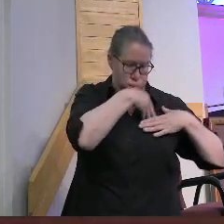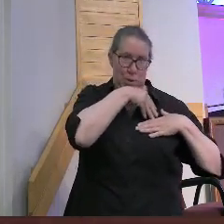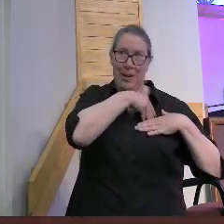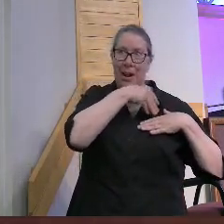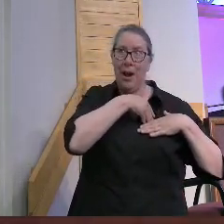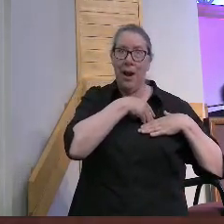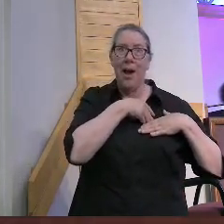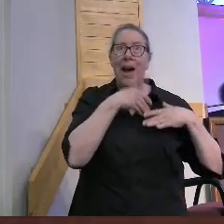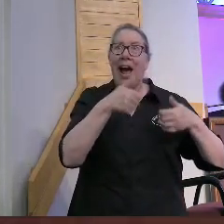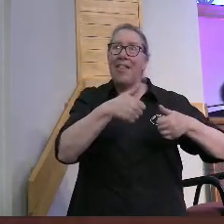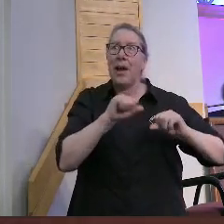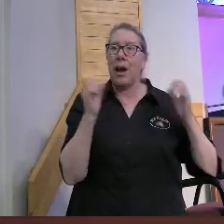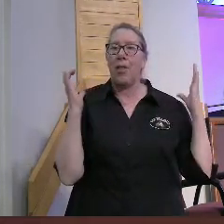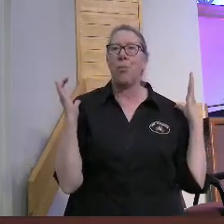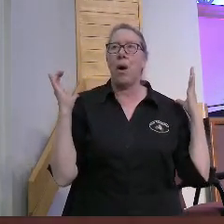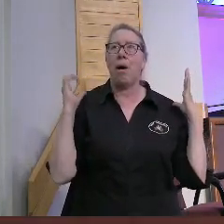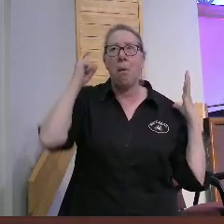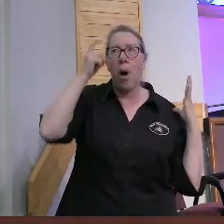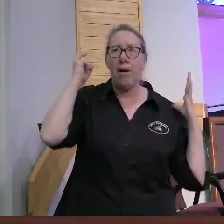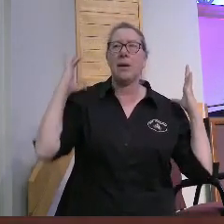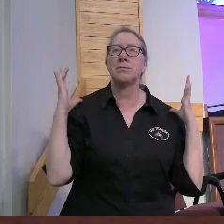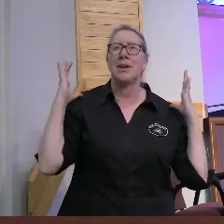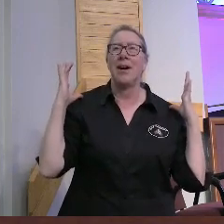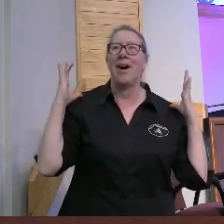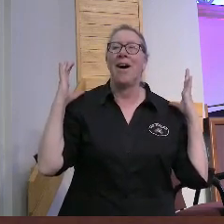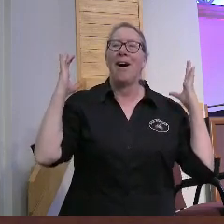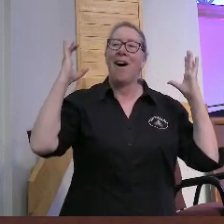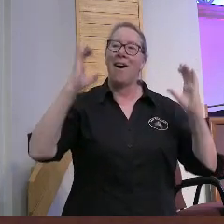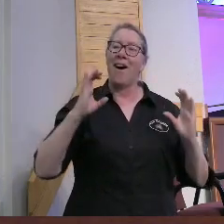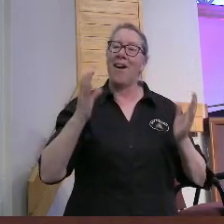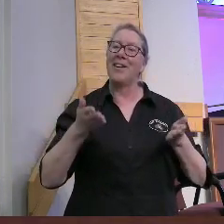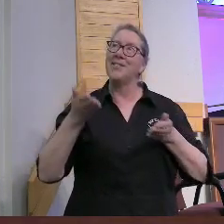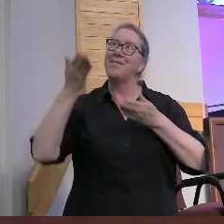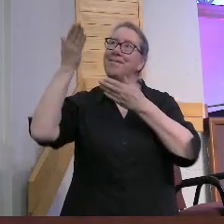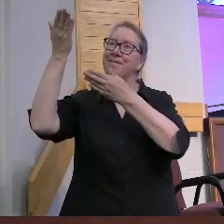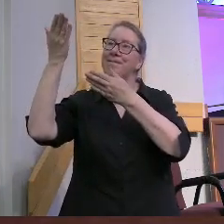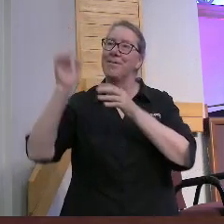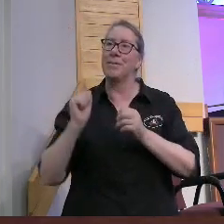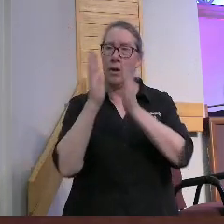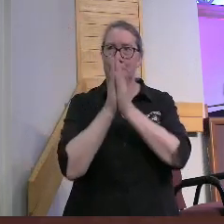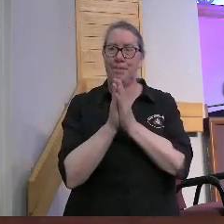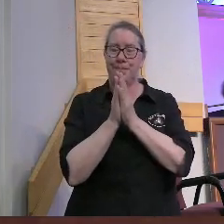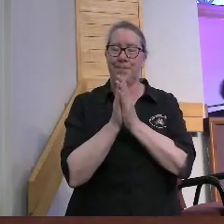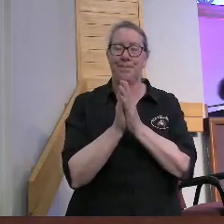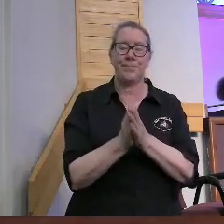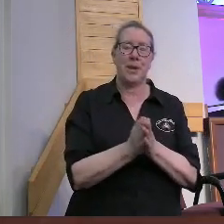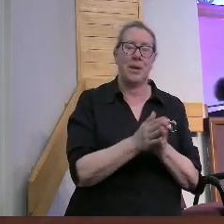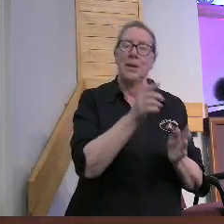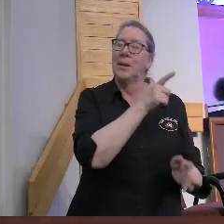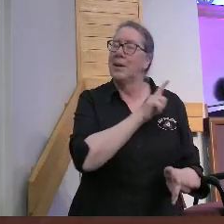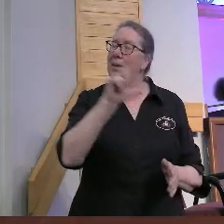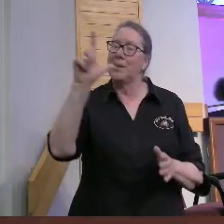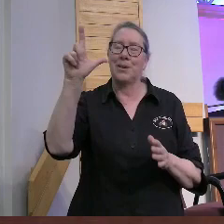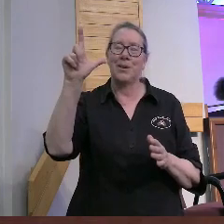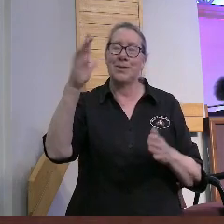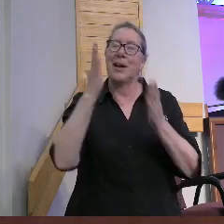lifted off you, the worry lifted off you, because Jesus told us, do not worry. Let's pray. We love you, Lord. We thank you, Lord,